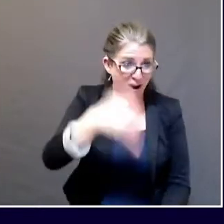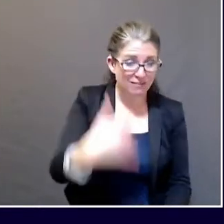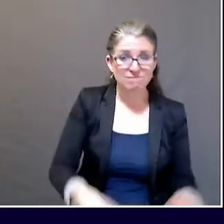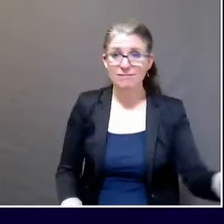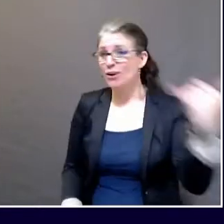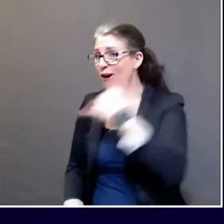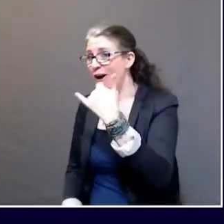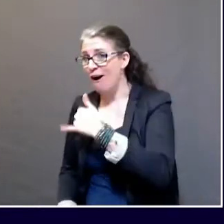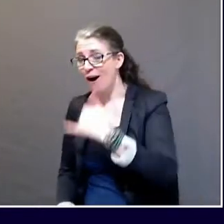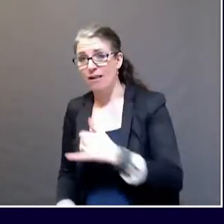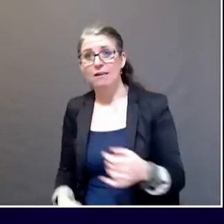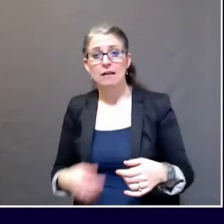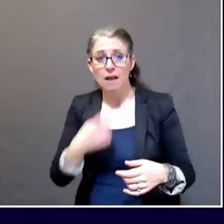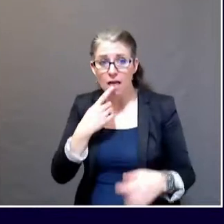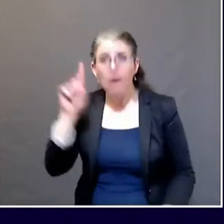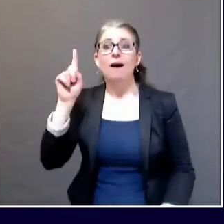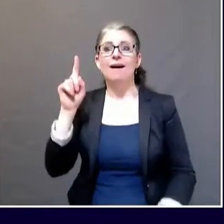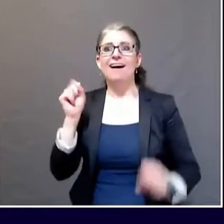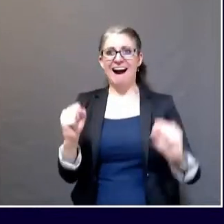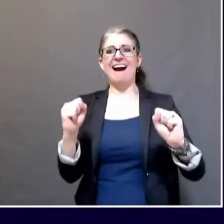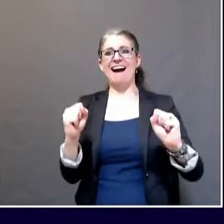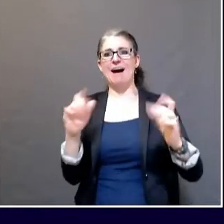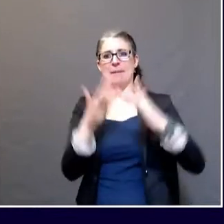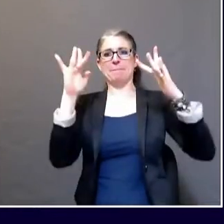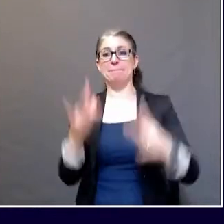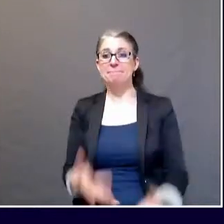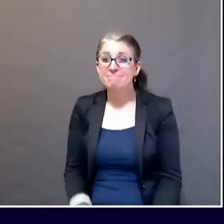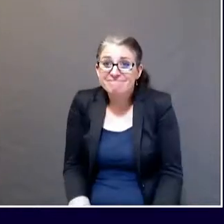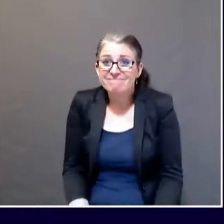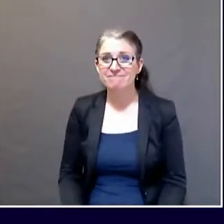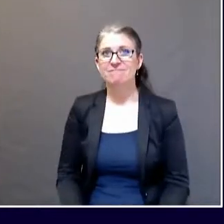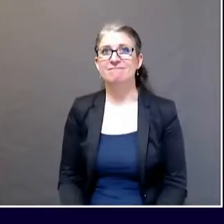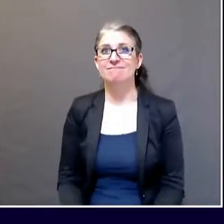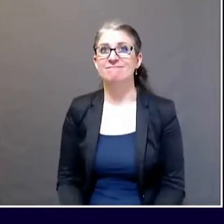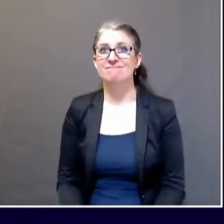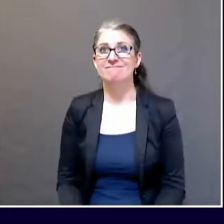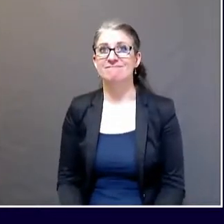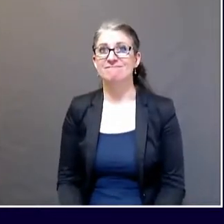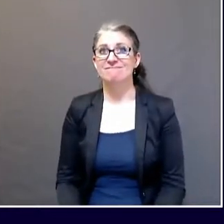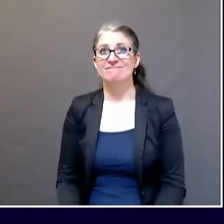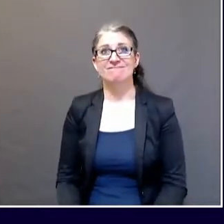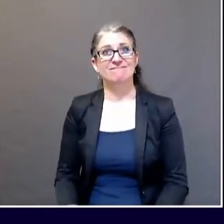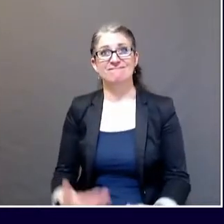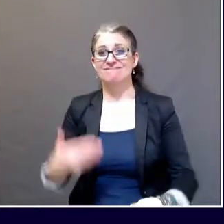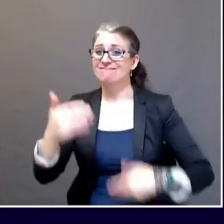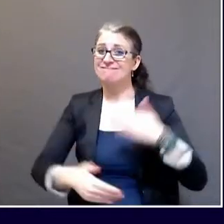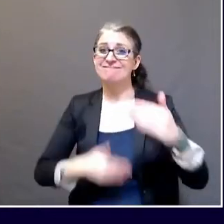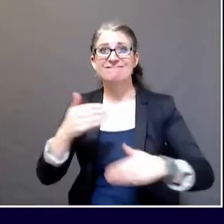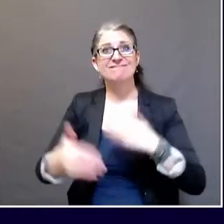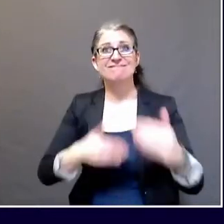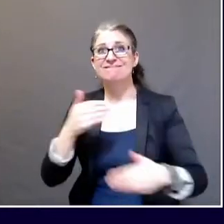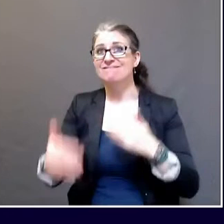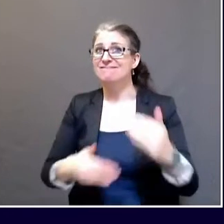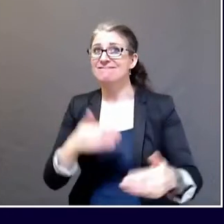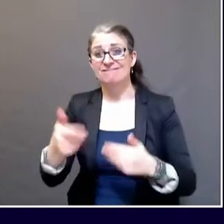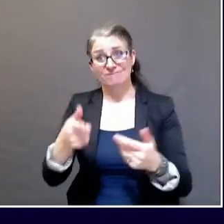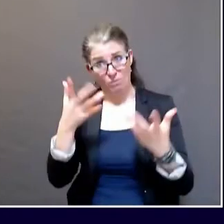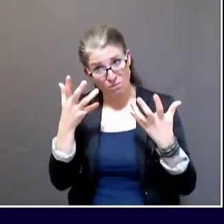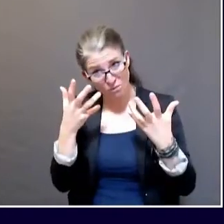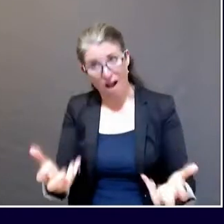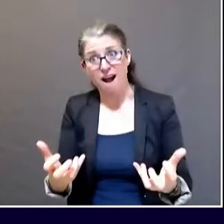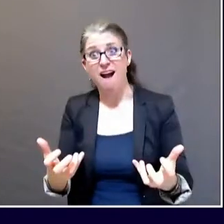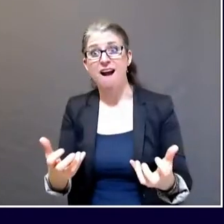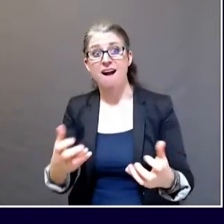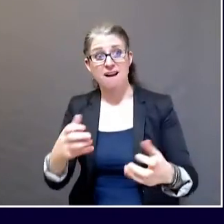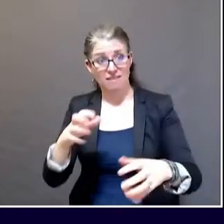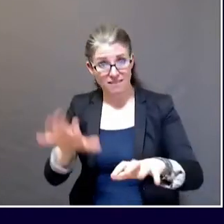their schedule. We want folks to get their date and time at which they will be vaccinated. But right